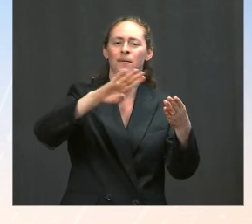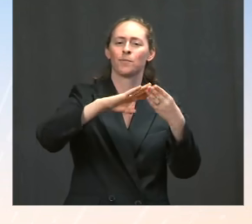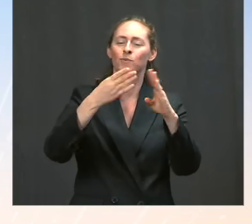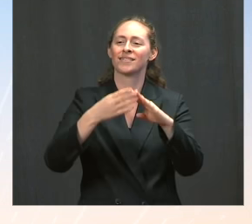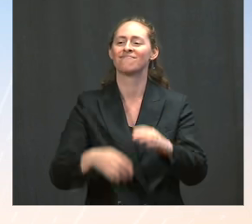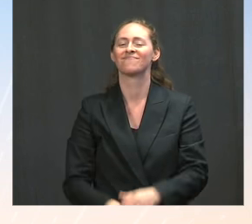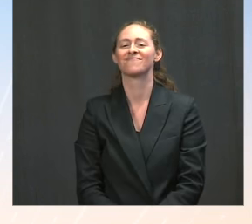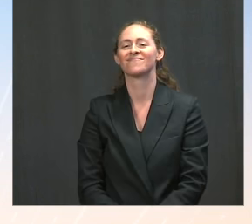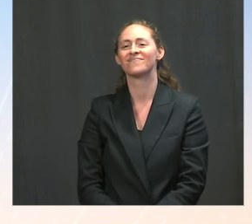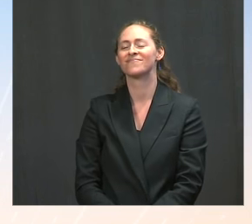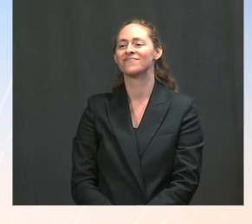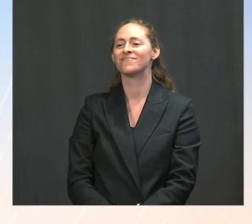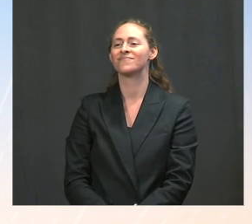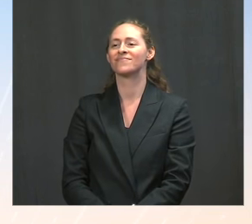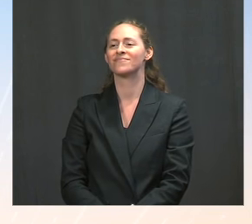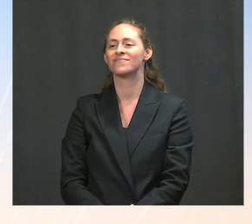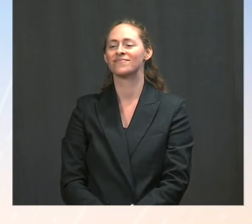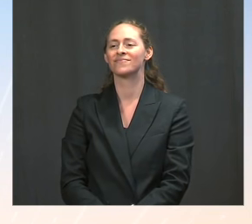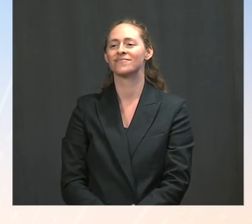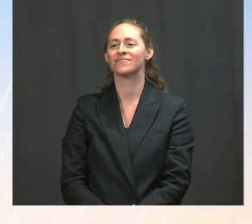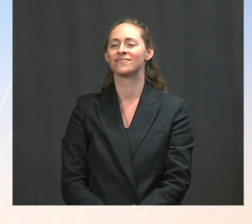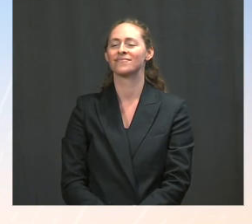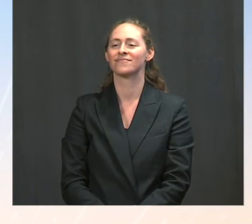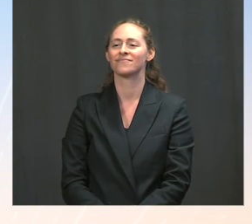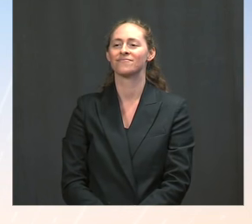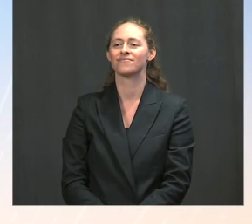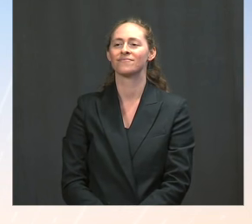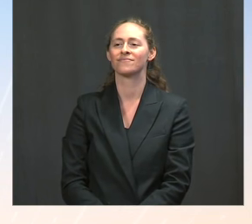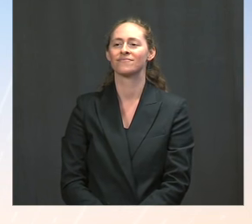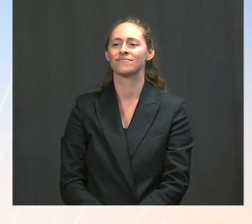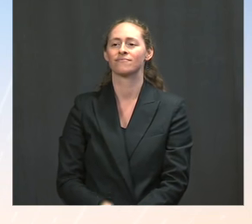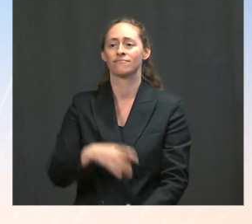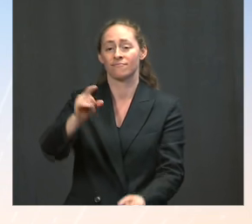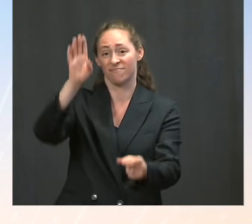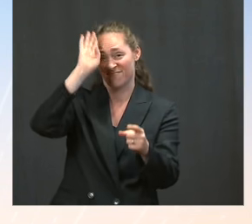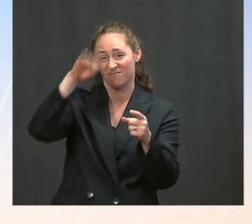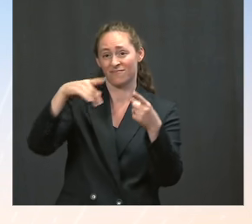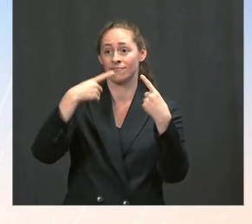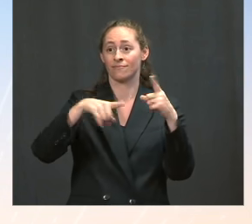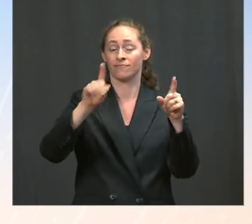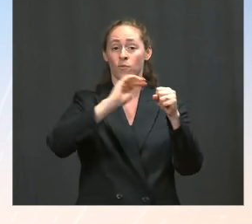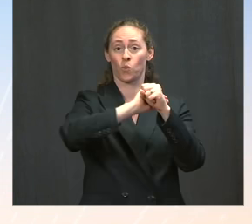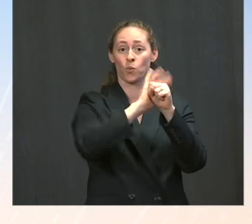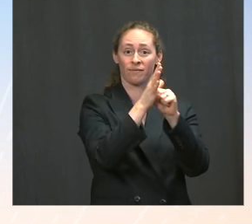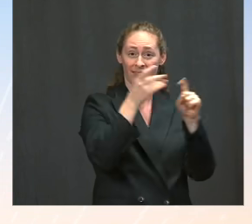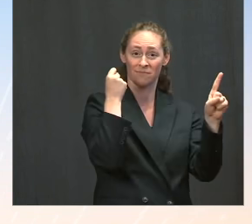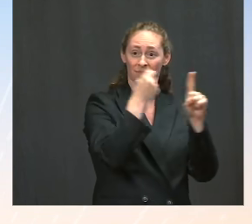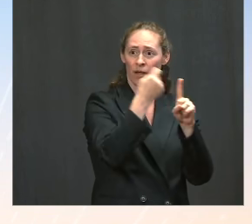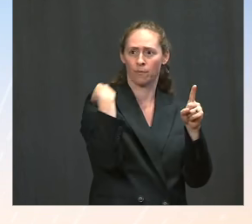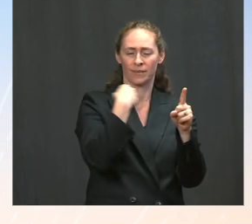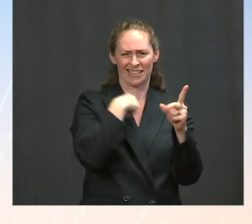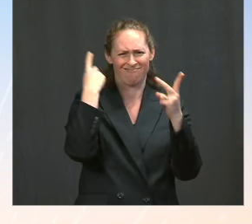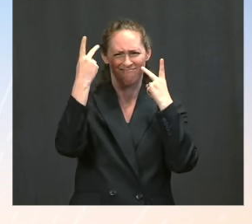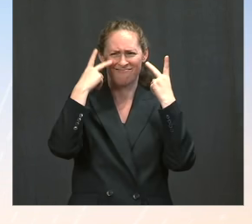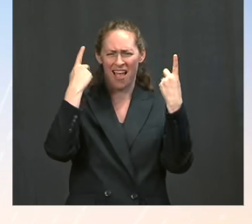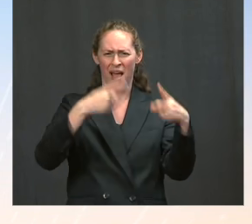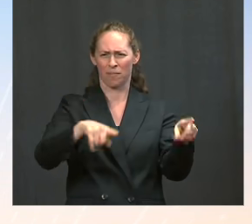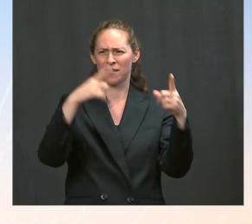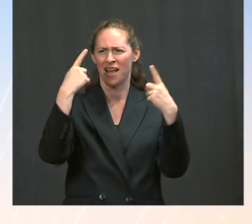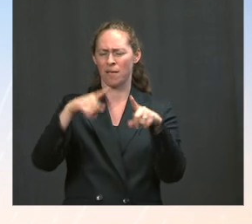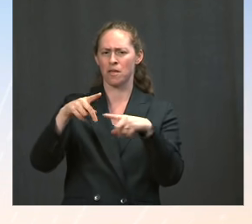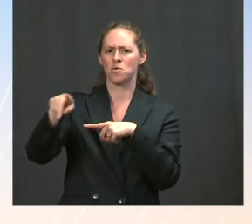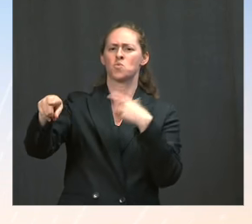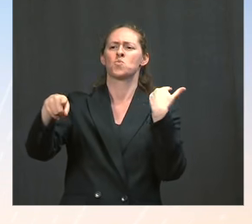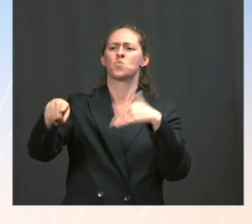What we saw during the pandemic, and what we all know, is that some people did very well. Those who are doing well did very